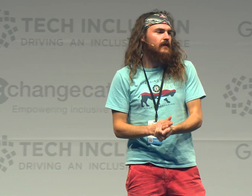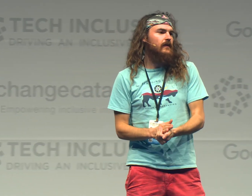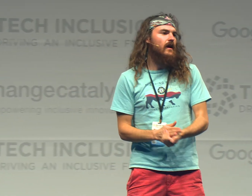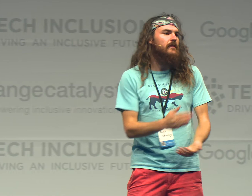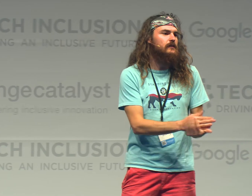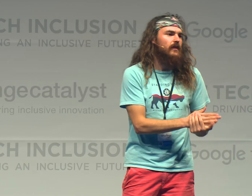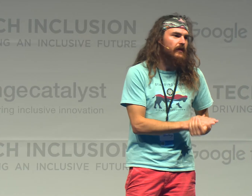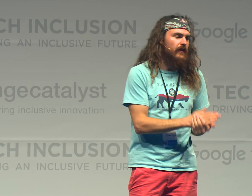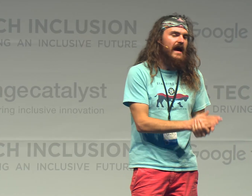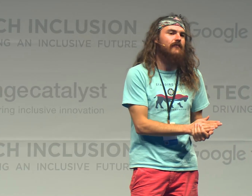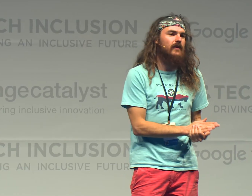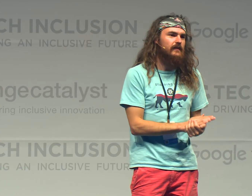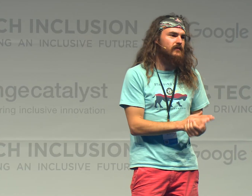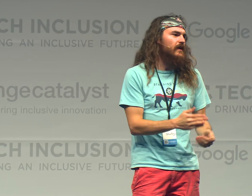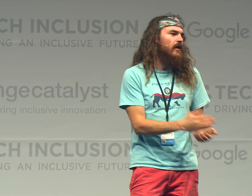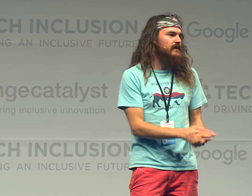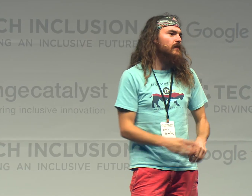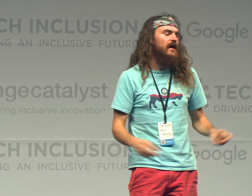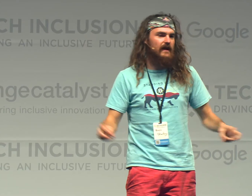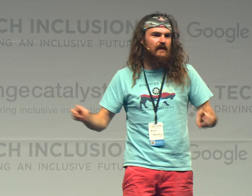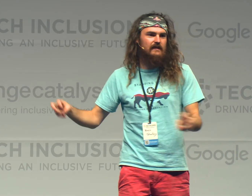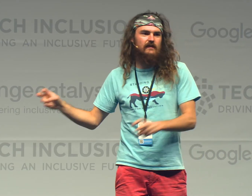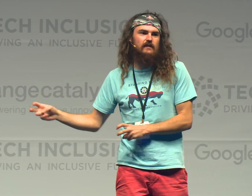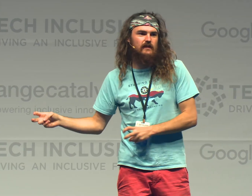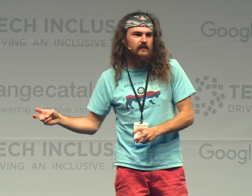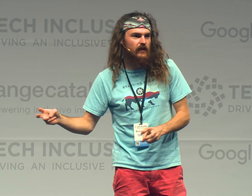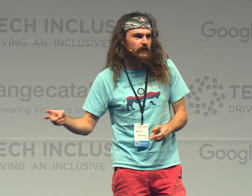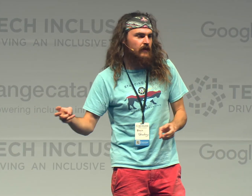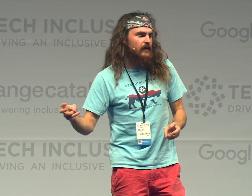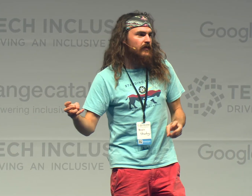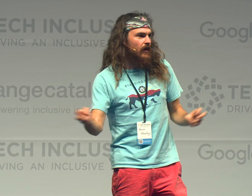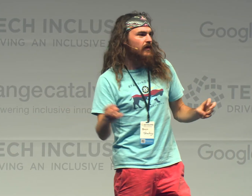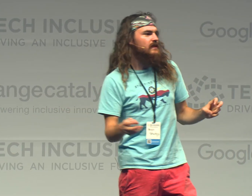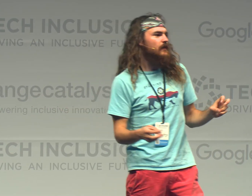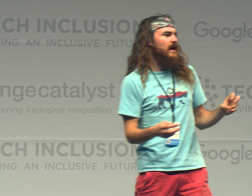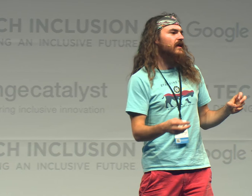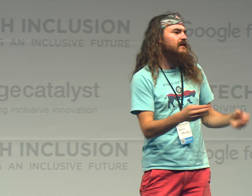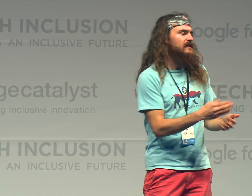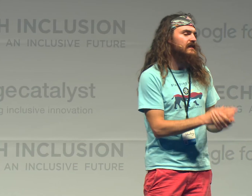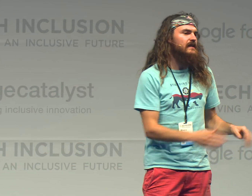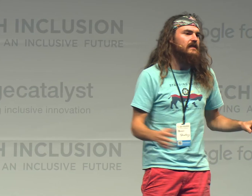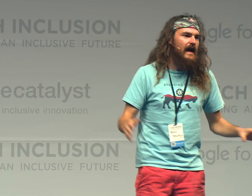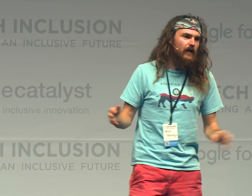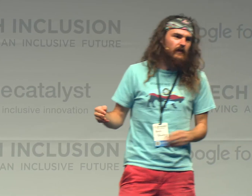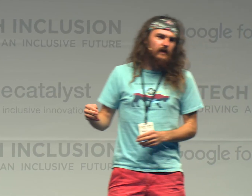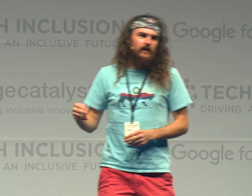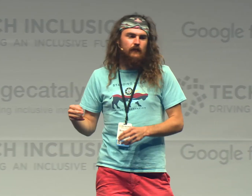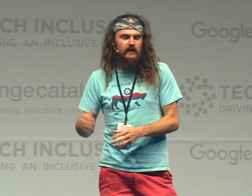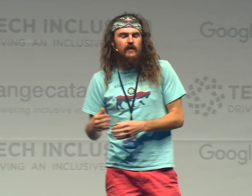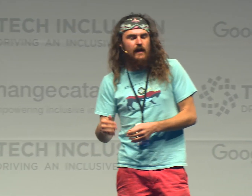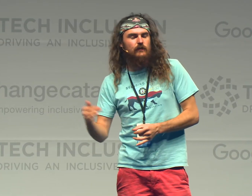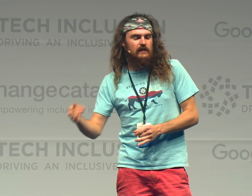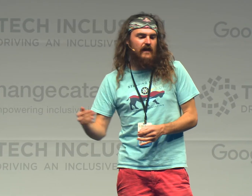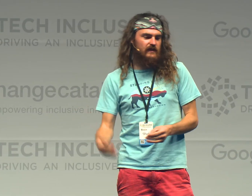already a mixed blood or a half-blood. So they're already somehow like less indigenous, They're already somehow like less and less. And now, in